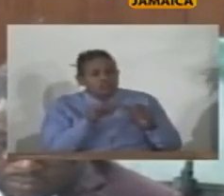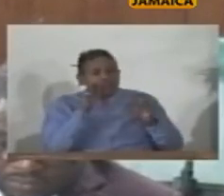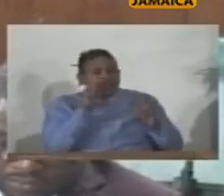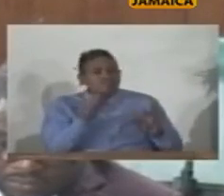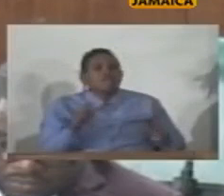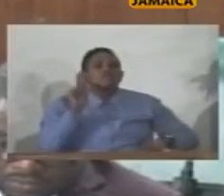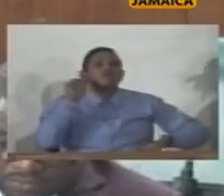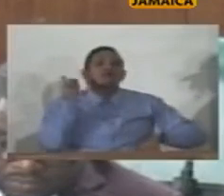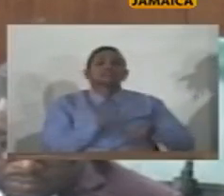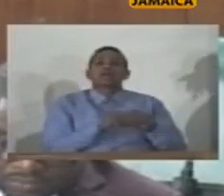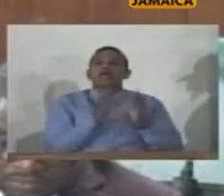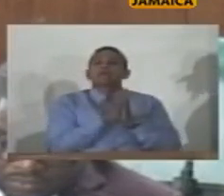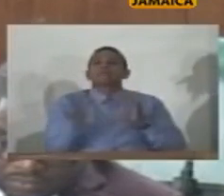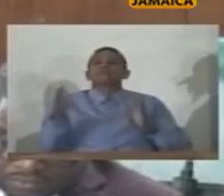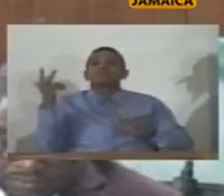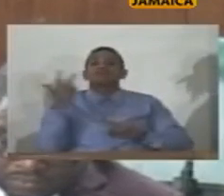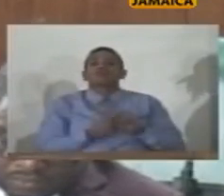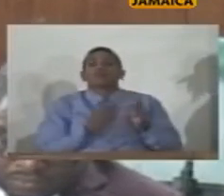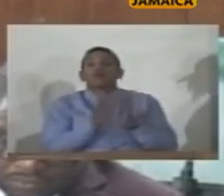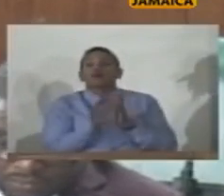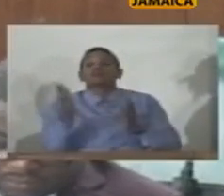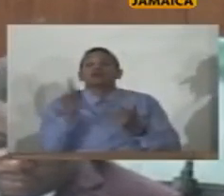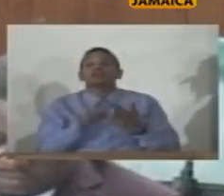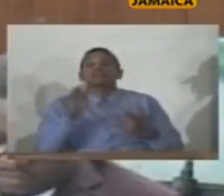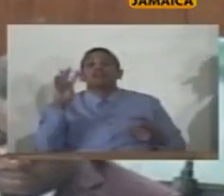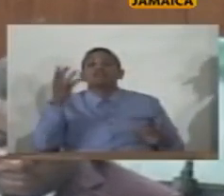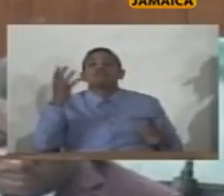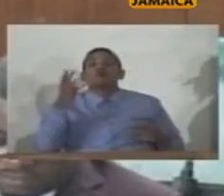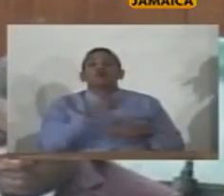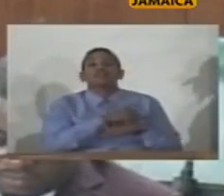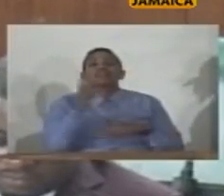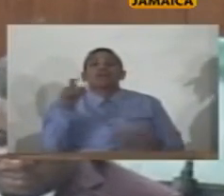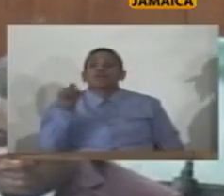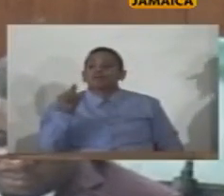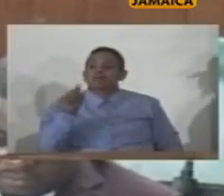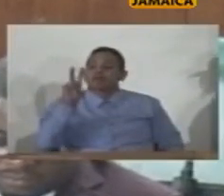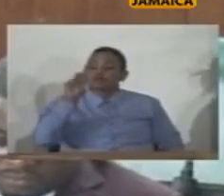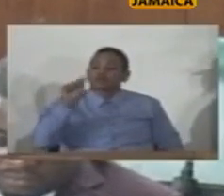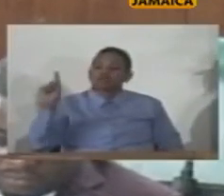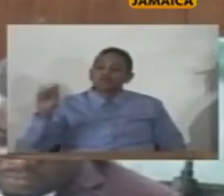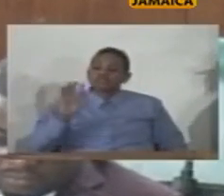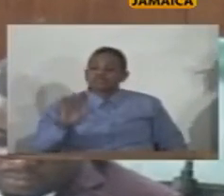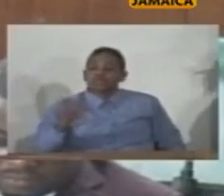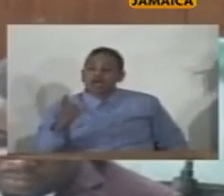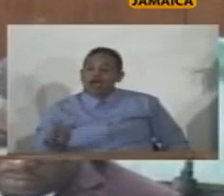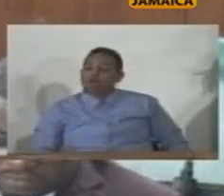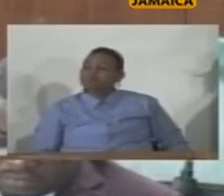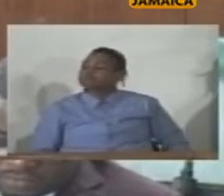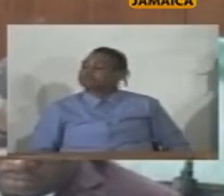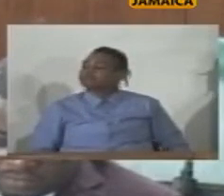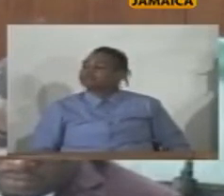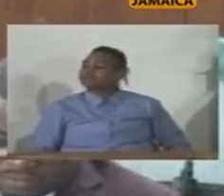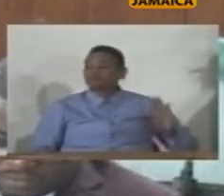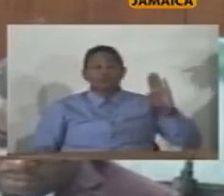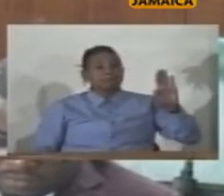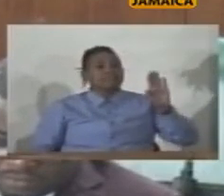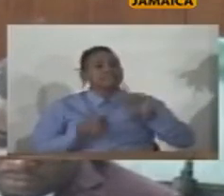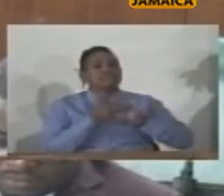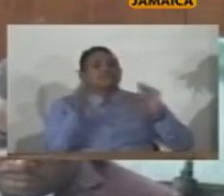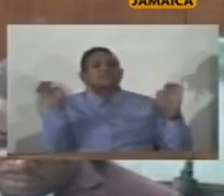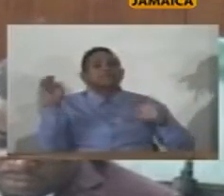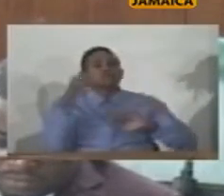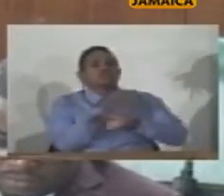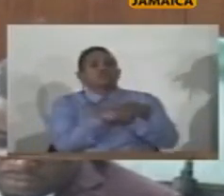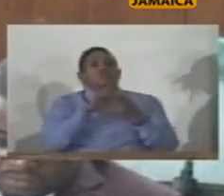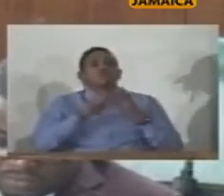for a period of 3 months until the 4th day of April 2020, and B, the Emergency Powers